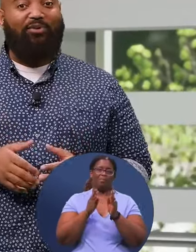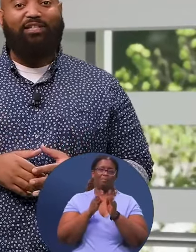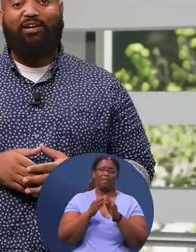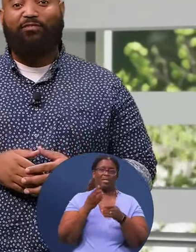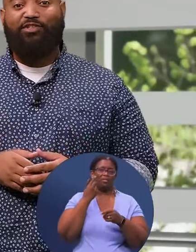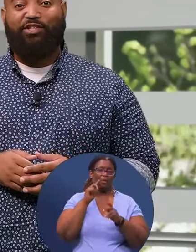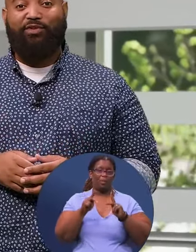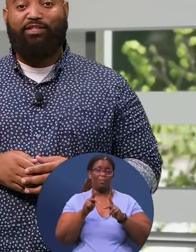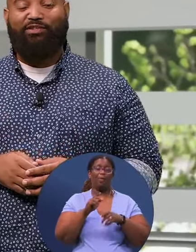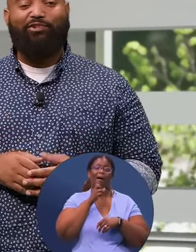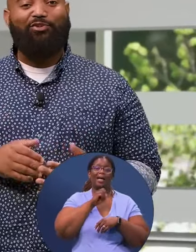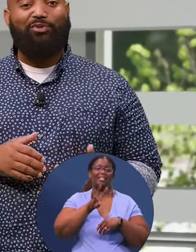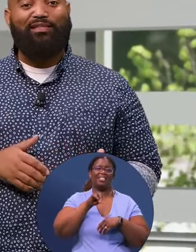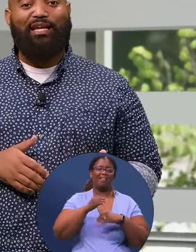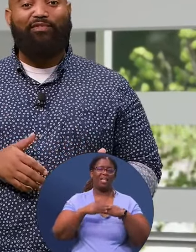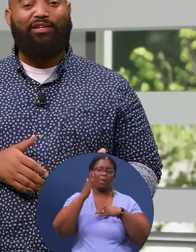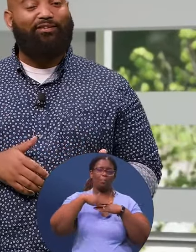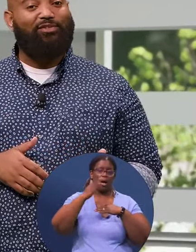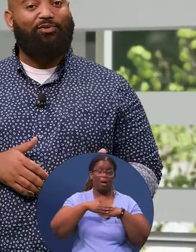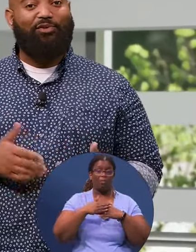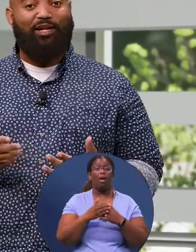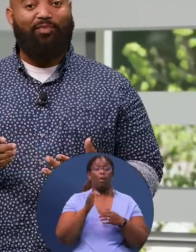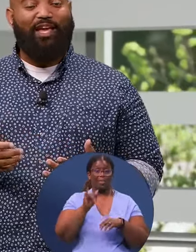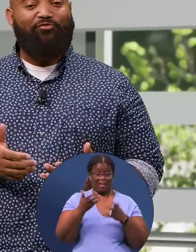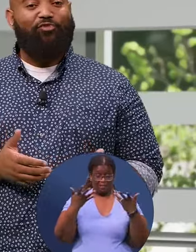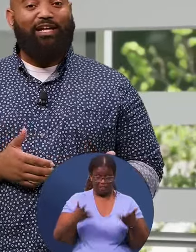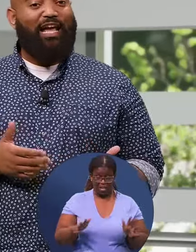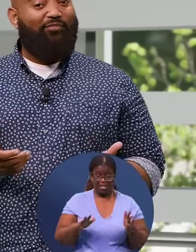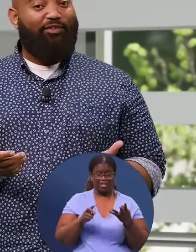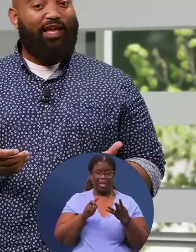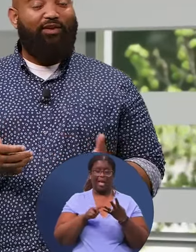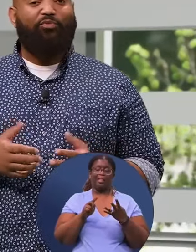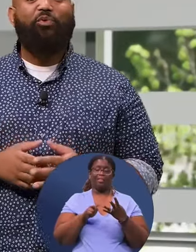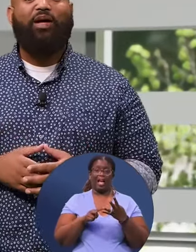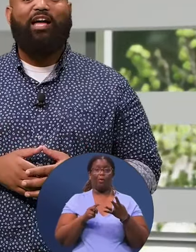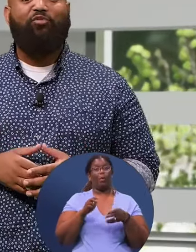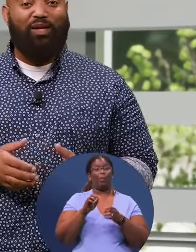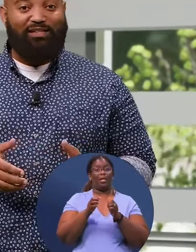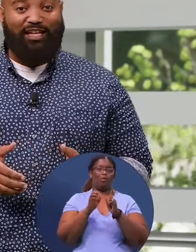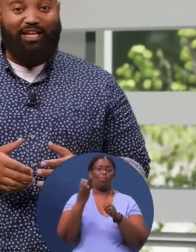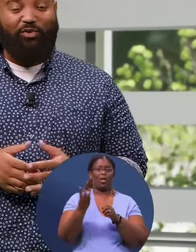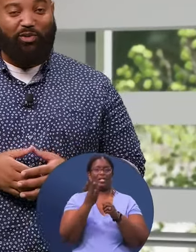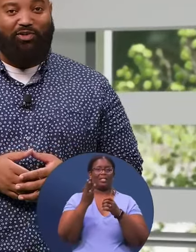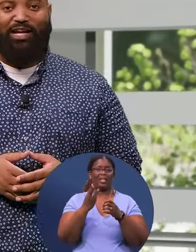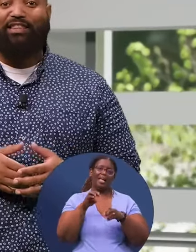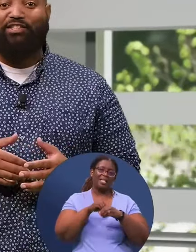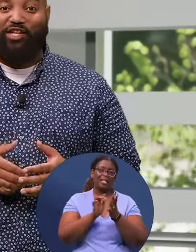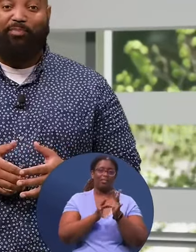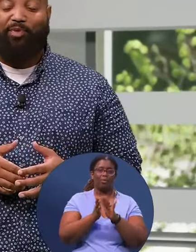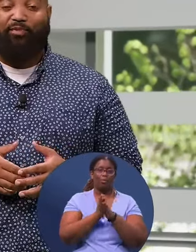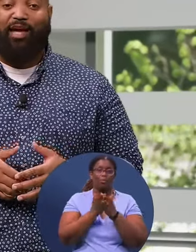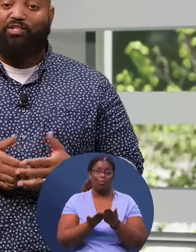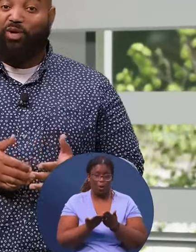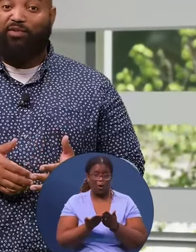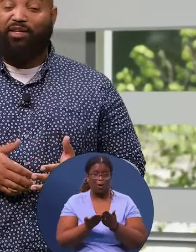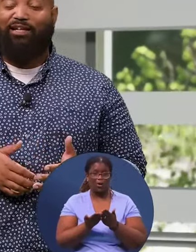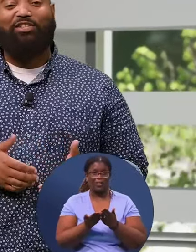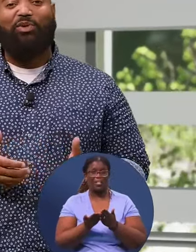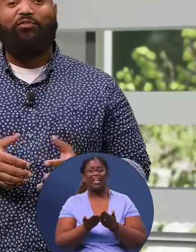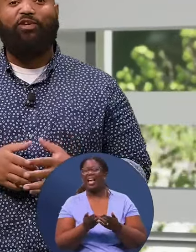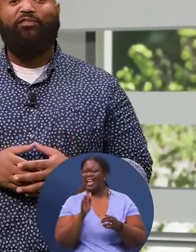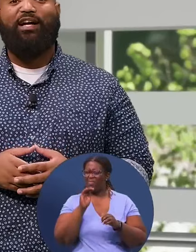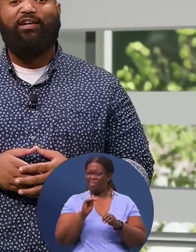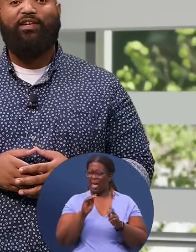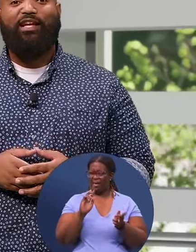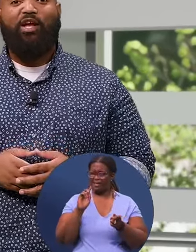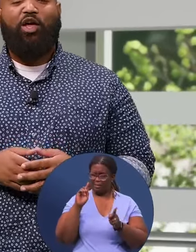and empowers our first generation, those who are 70 years old or up. Right after that, we will have Wednesday in the Word in the chapel at 12 o'clock